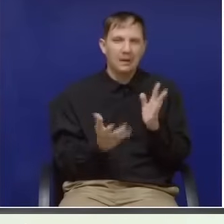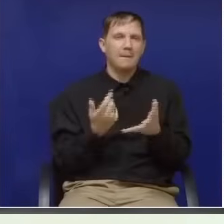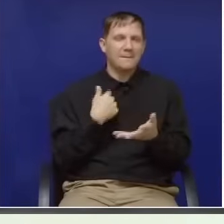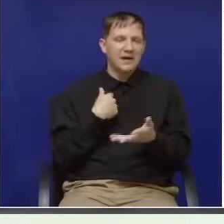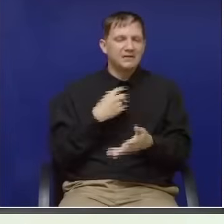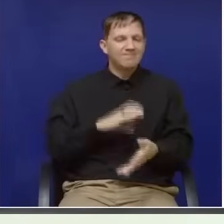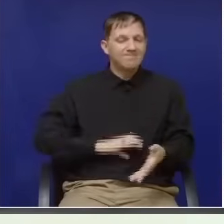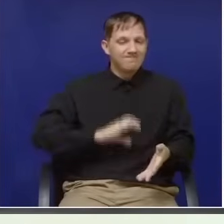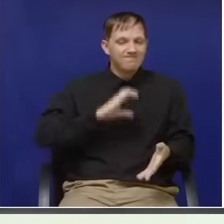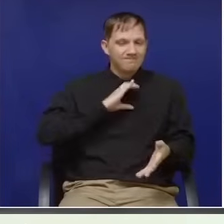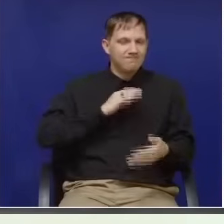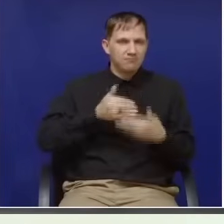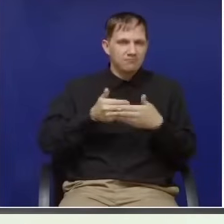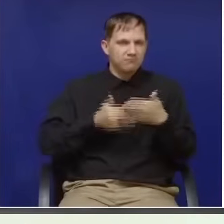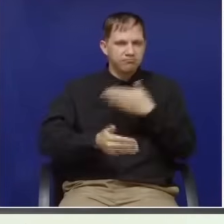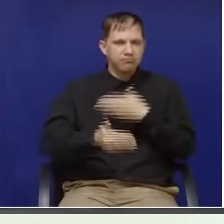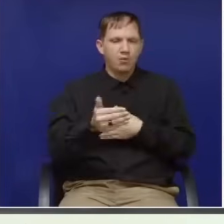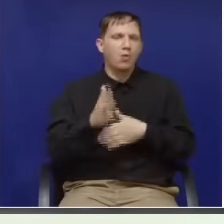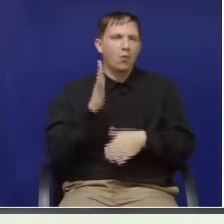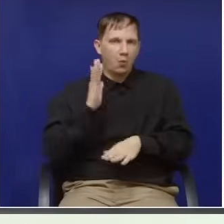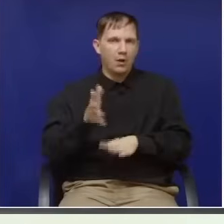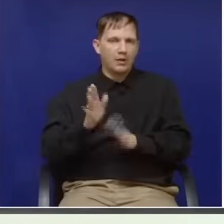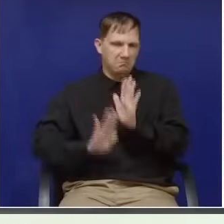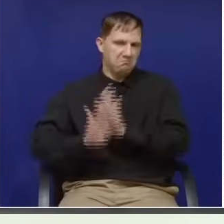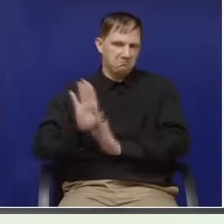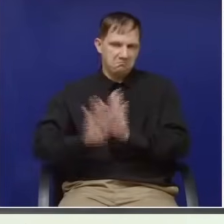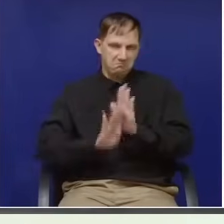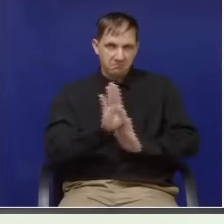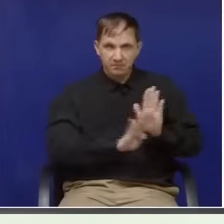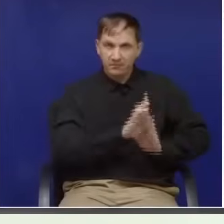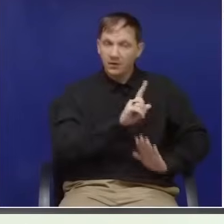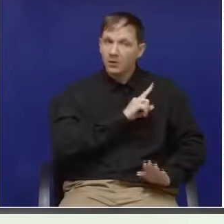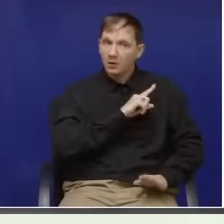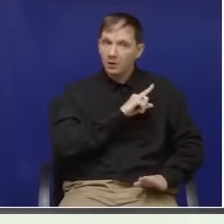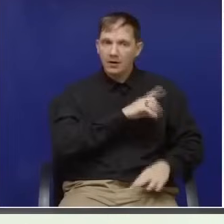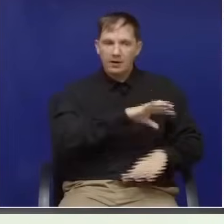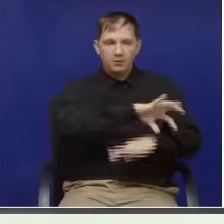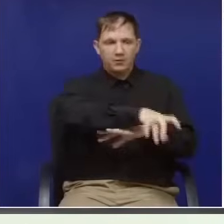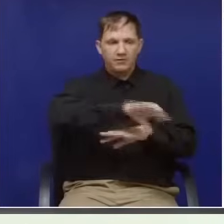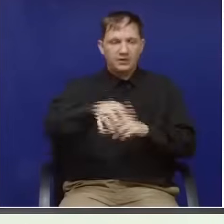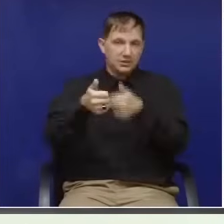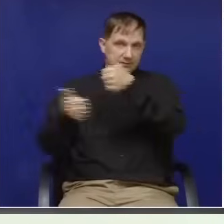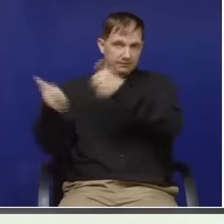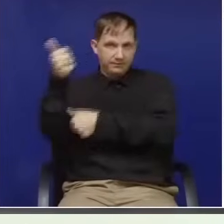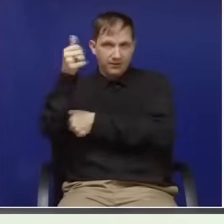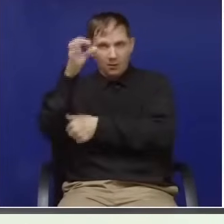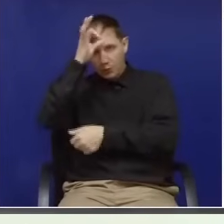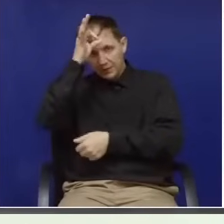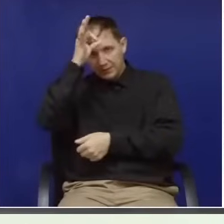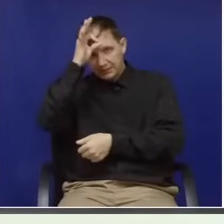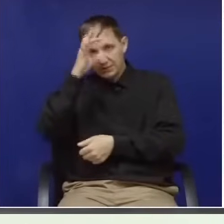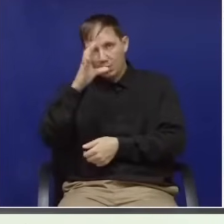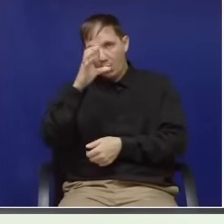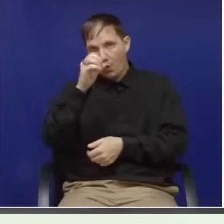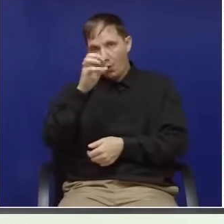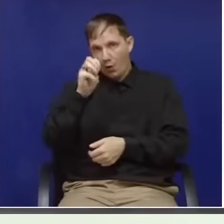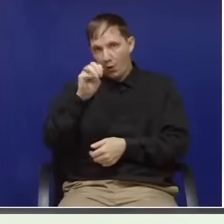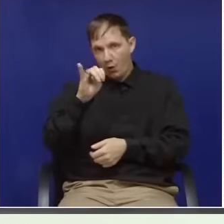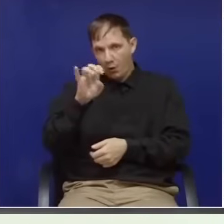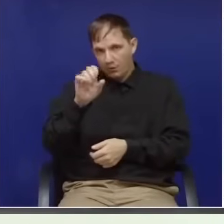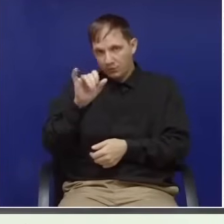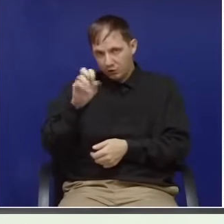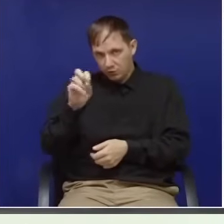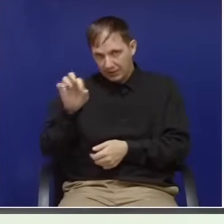that moving forward, there will be improvement because provincial commissioners have committed to ensure that